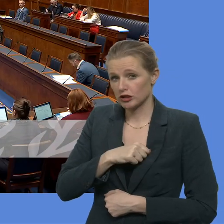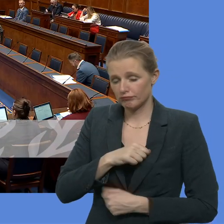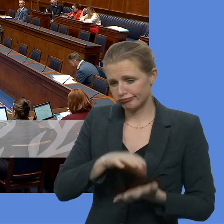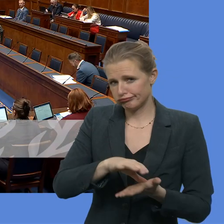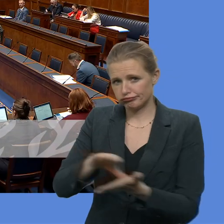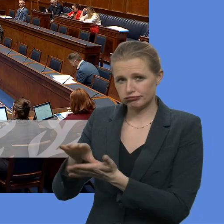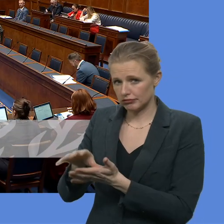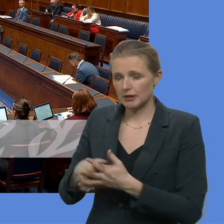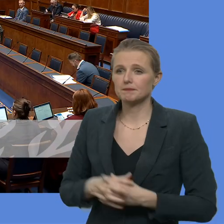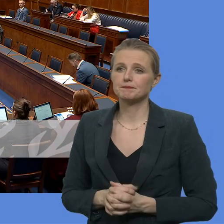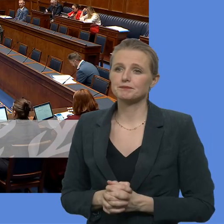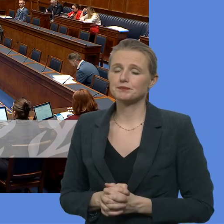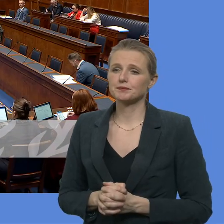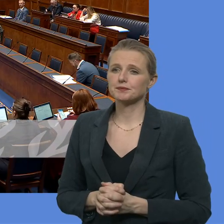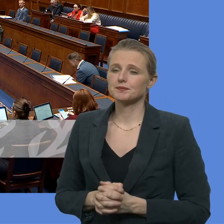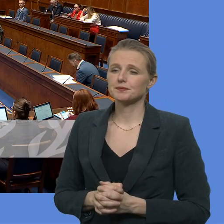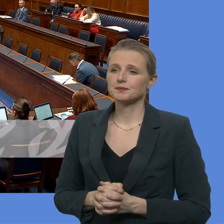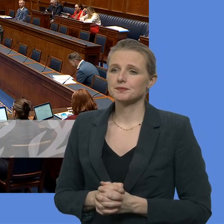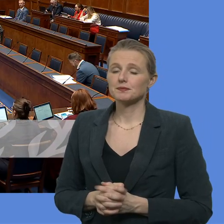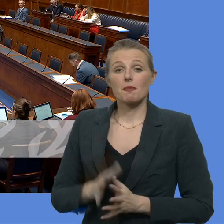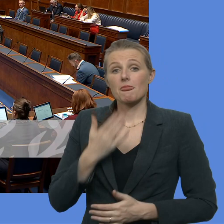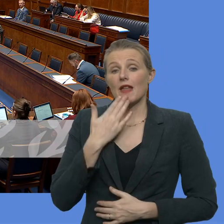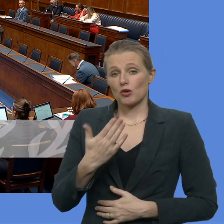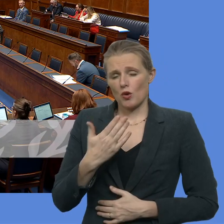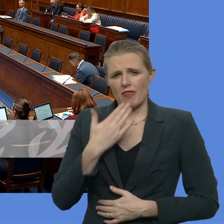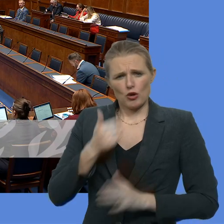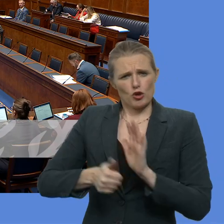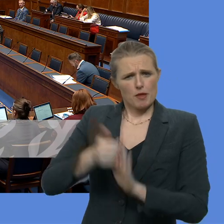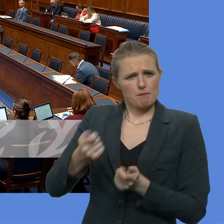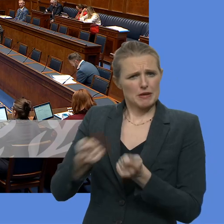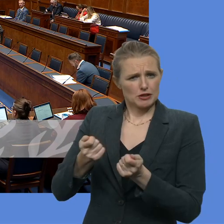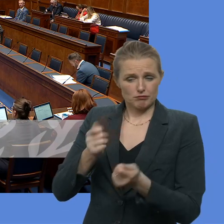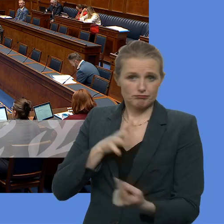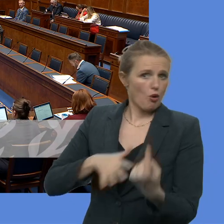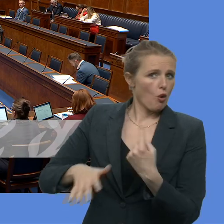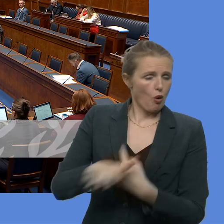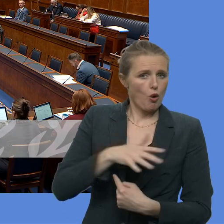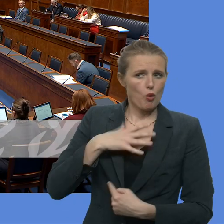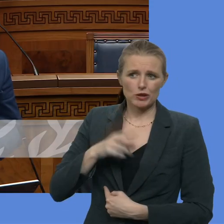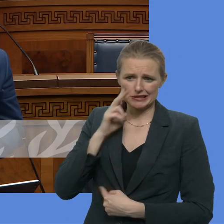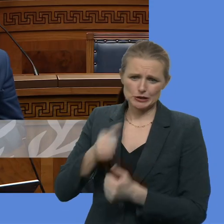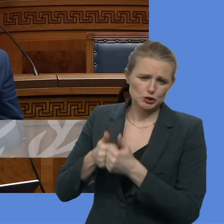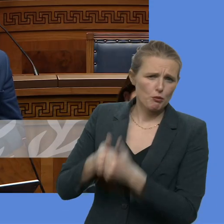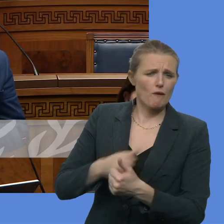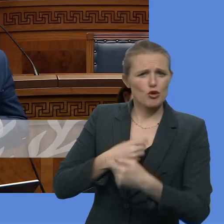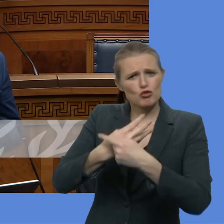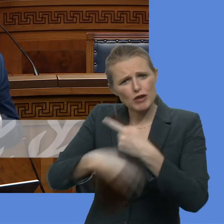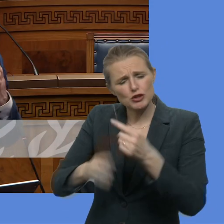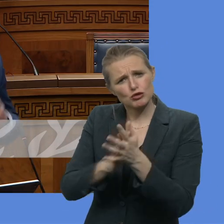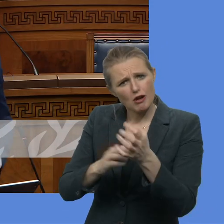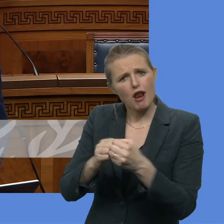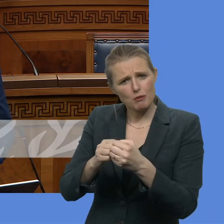£52,000. Thank you, Mr. Speaker, and thank you to the Minister. I think we all want to see the support for our grassroots clubs and that